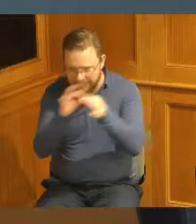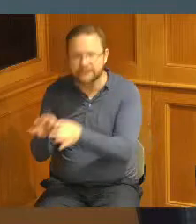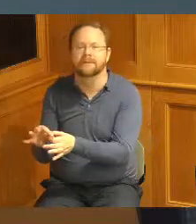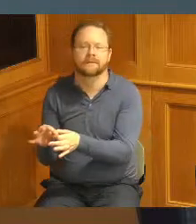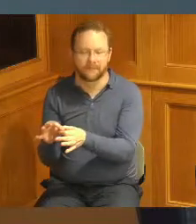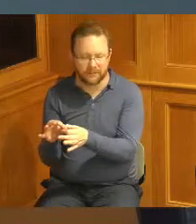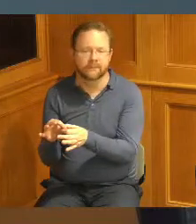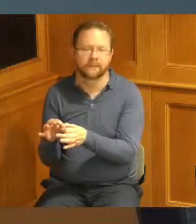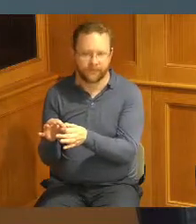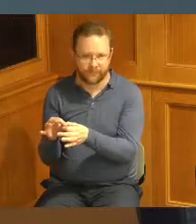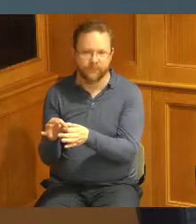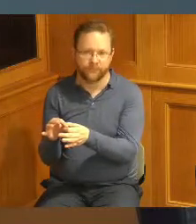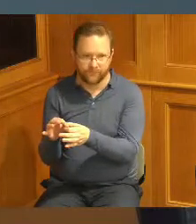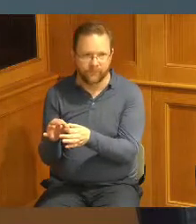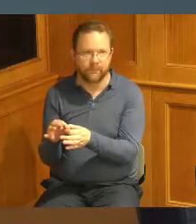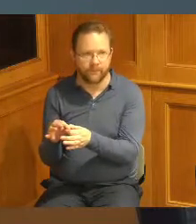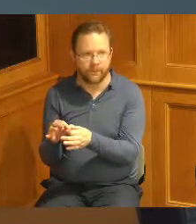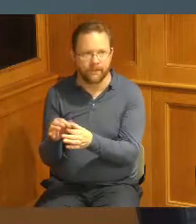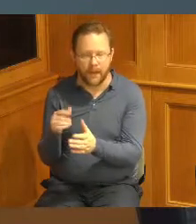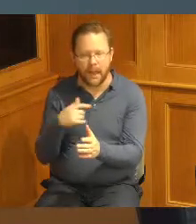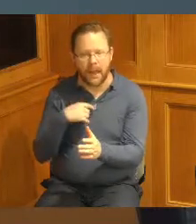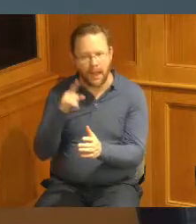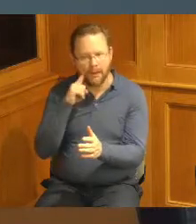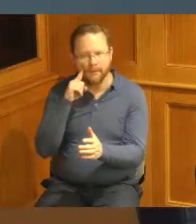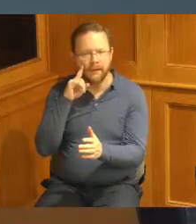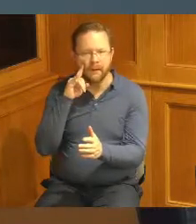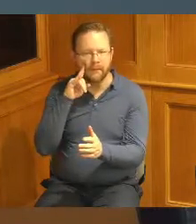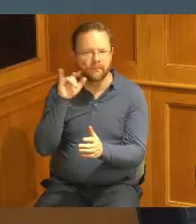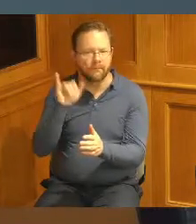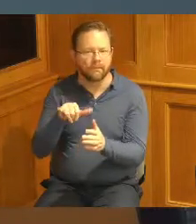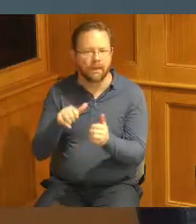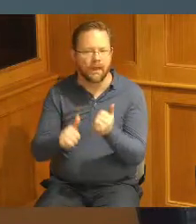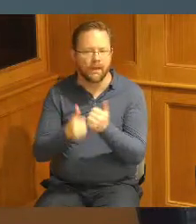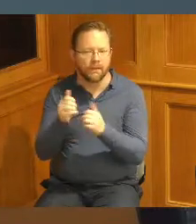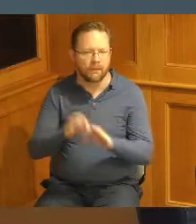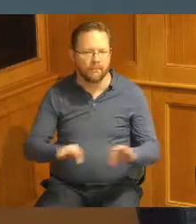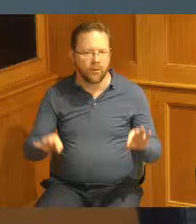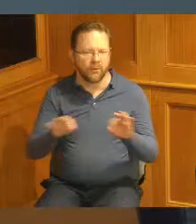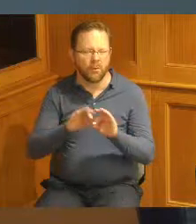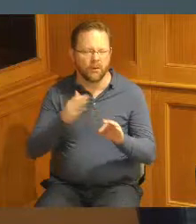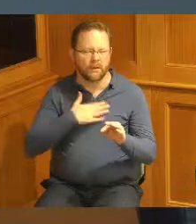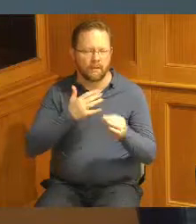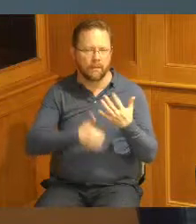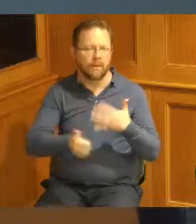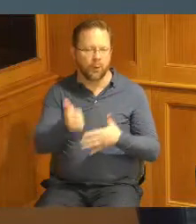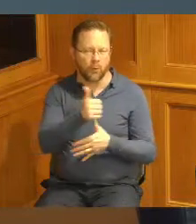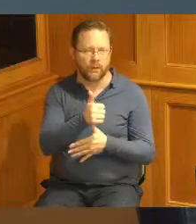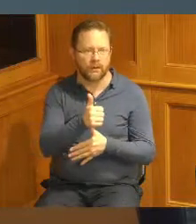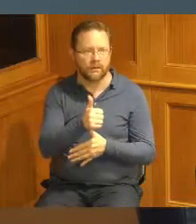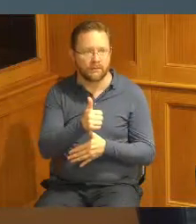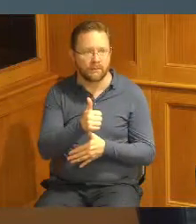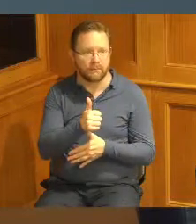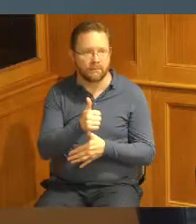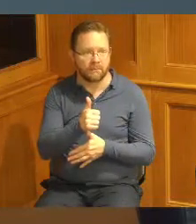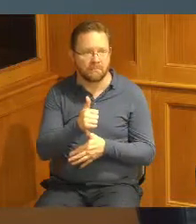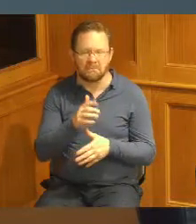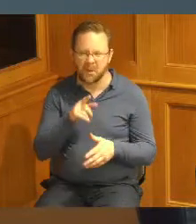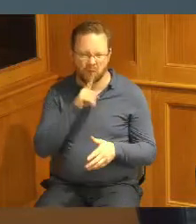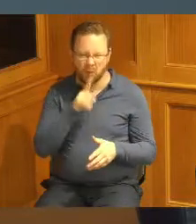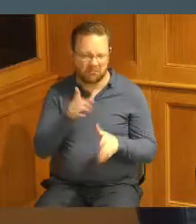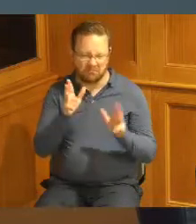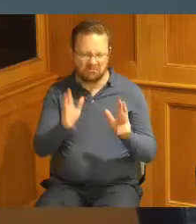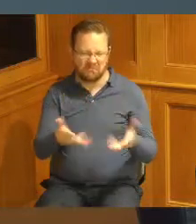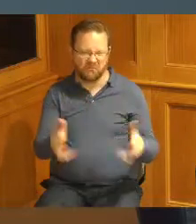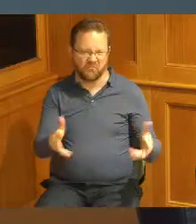things that I find are most important for me as a member of this board. And I'll just leave it right there